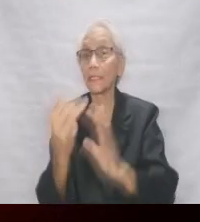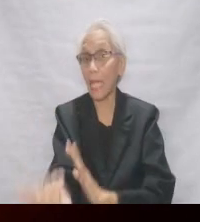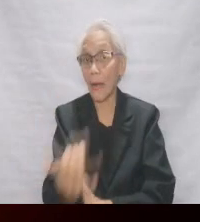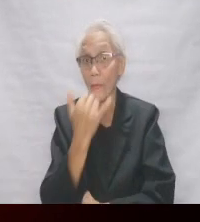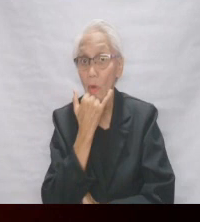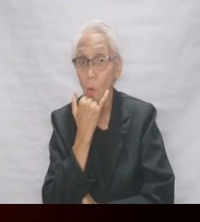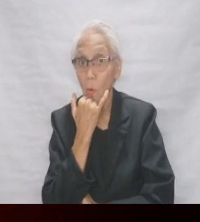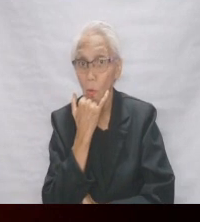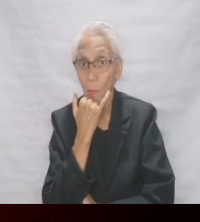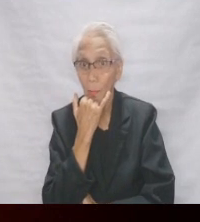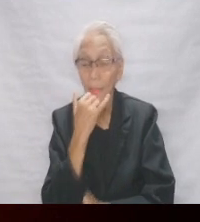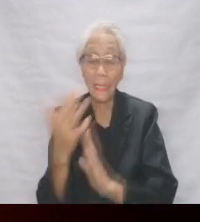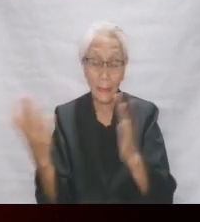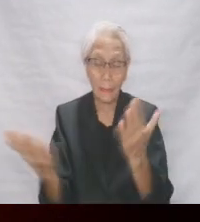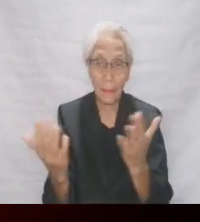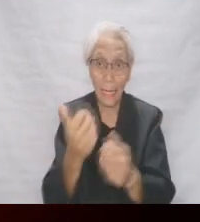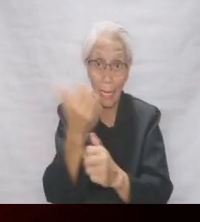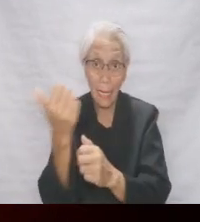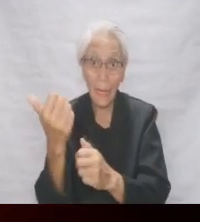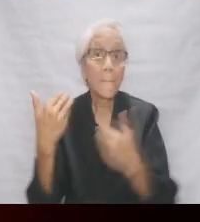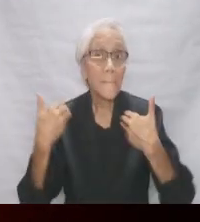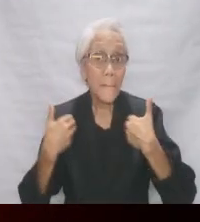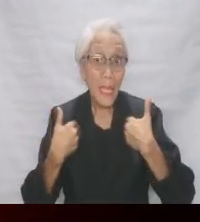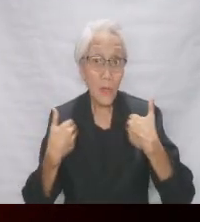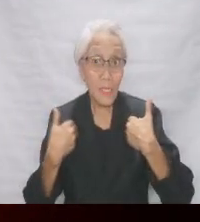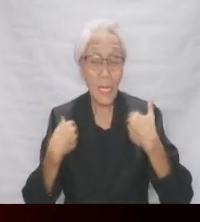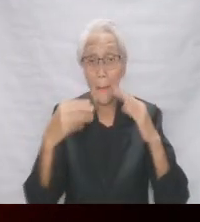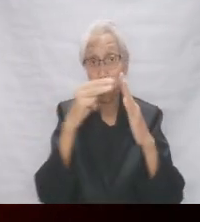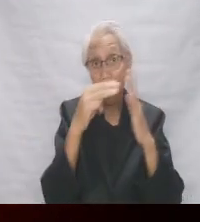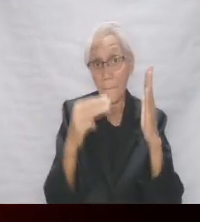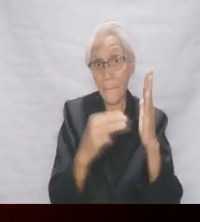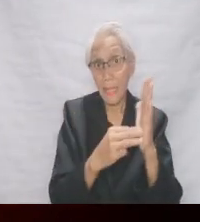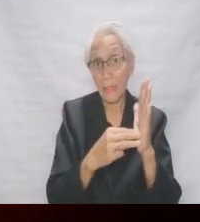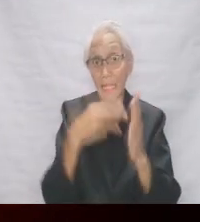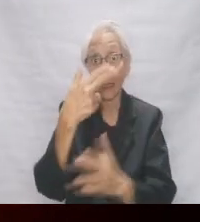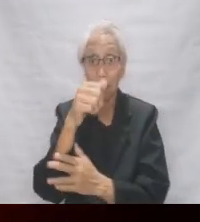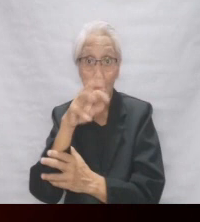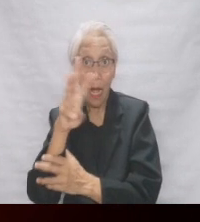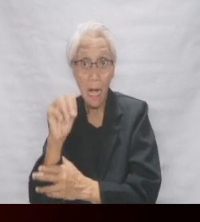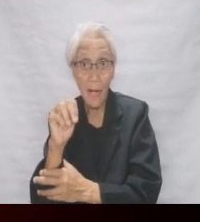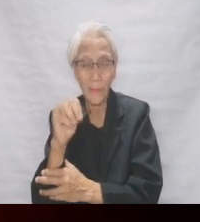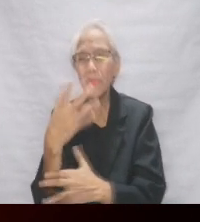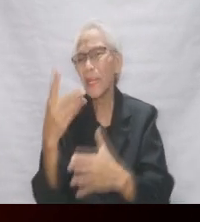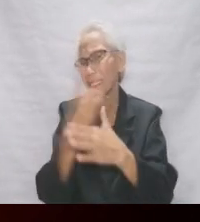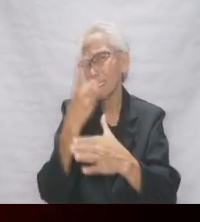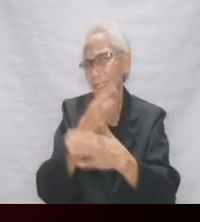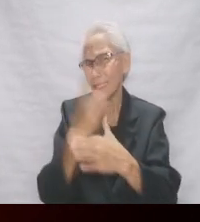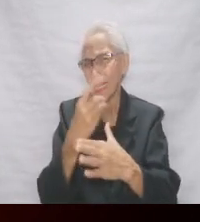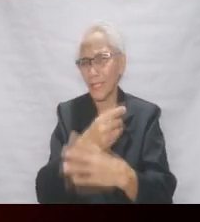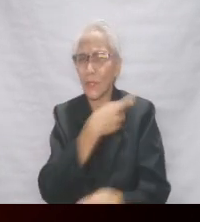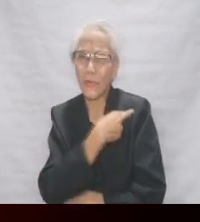wrong. At ito pa, meron silang mandated harm. Yung mga destructive